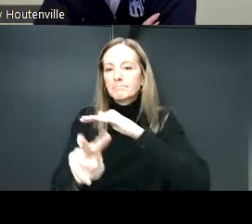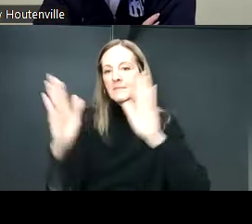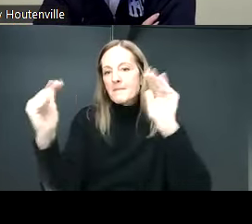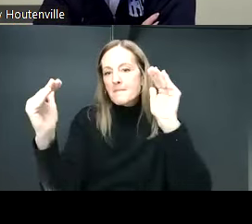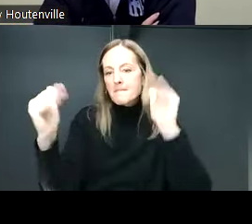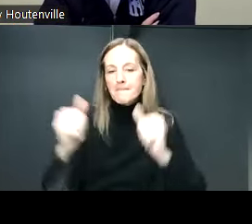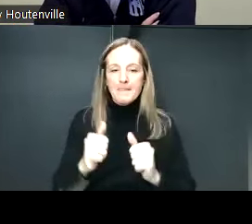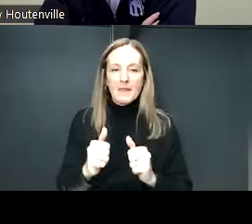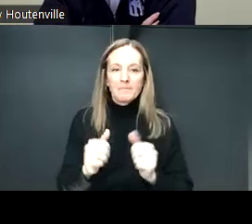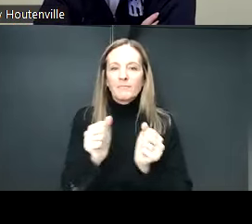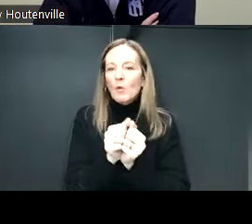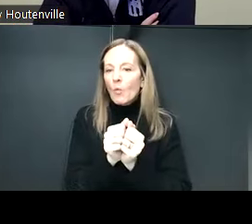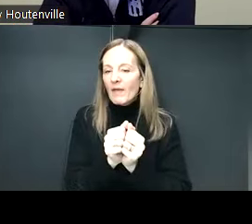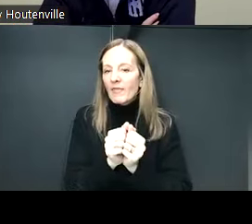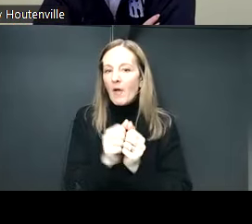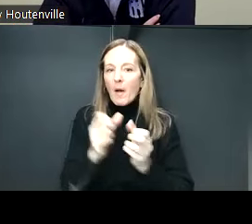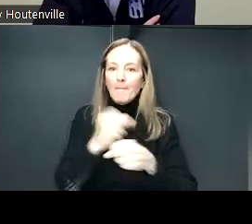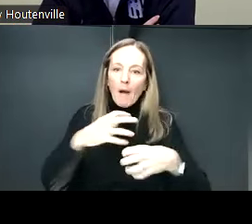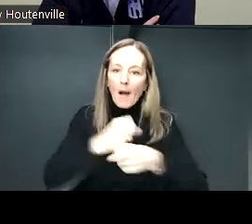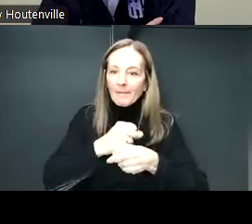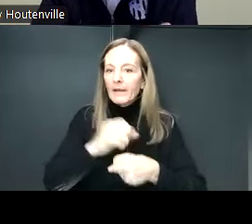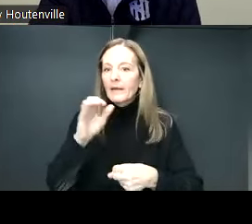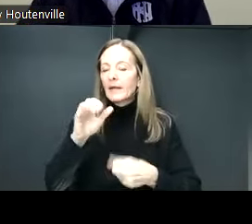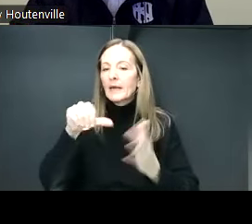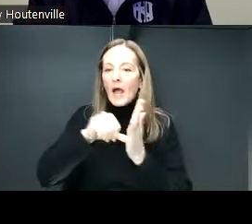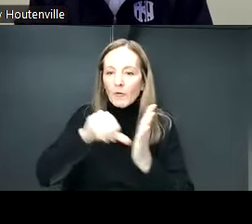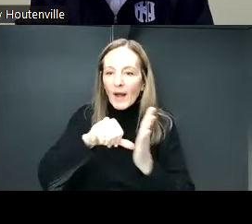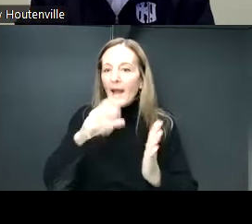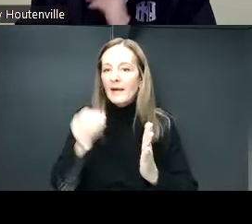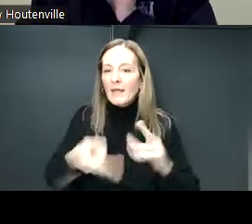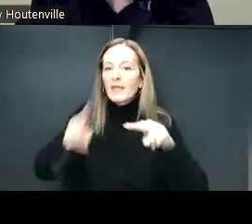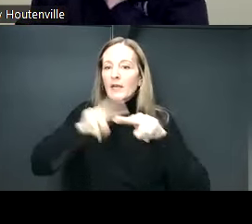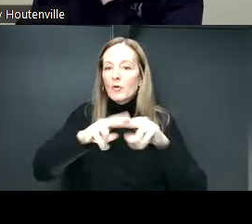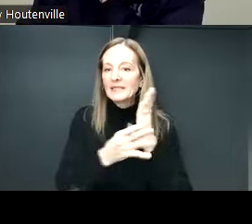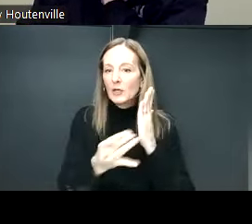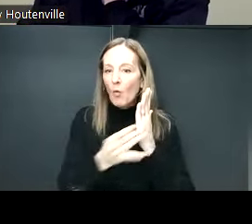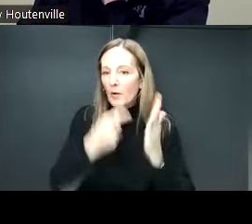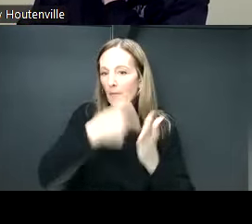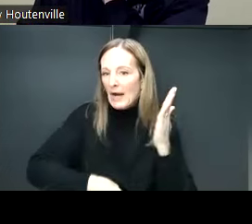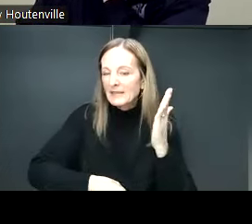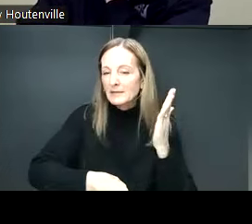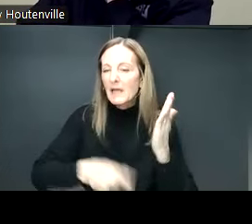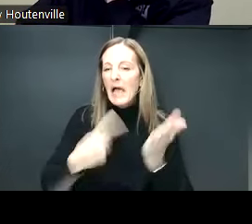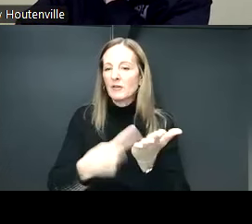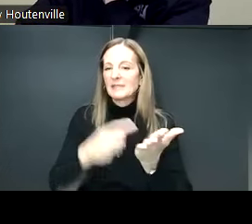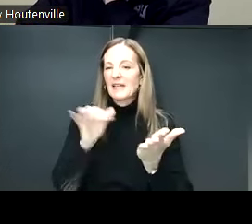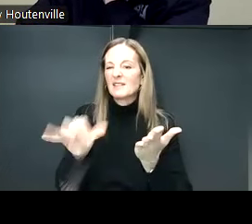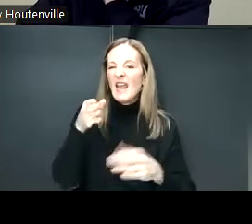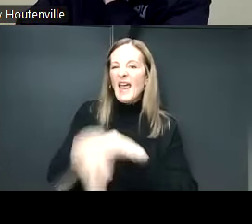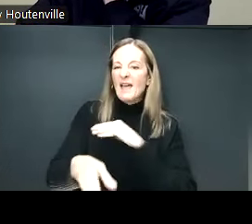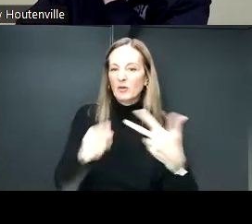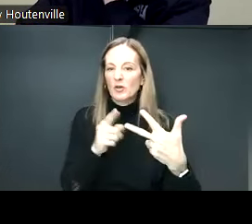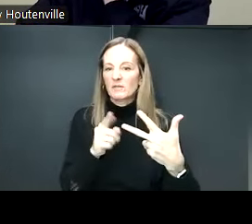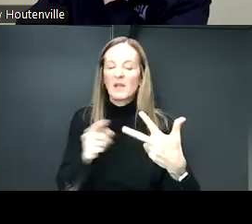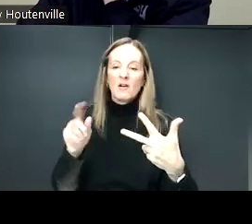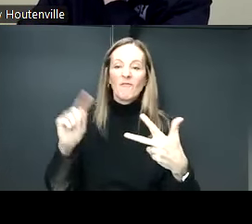bombing campaign in Iran and potential spike in oil prices and gasoline prices. So I'll talk about that after going through labor